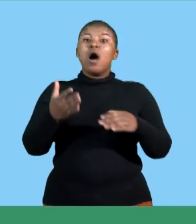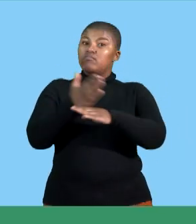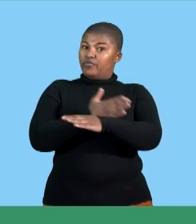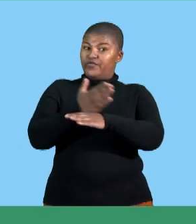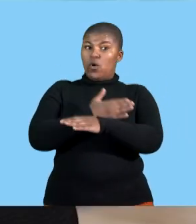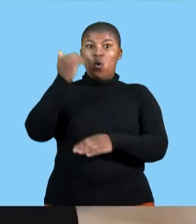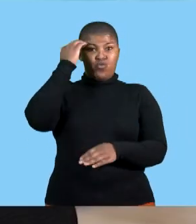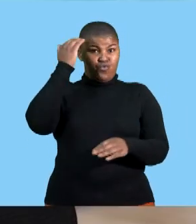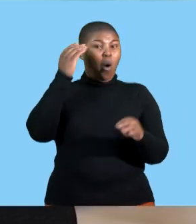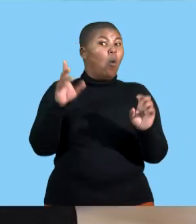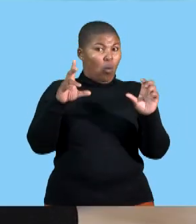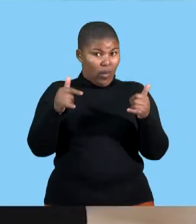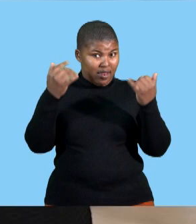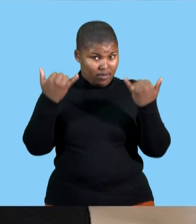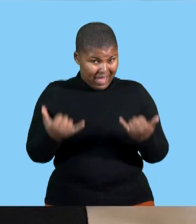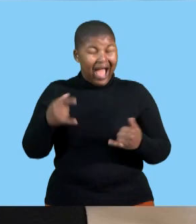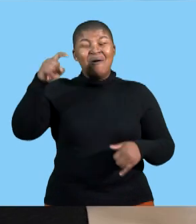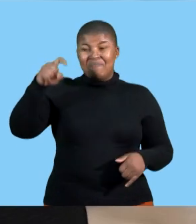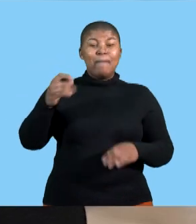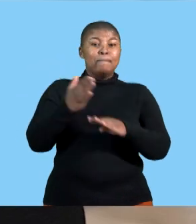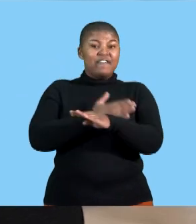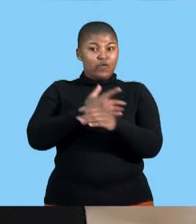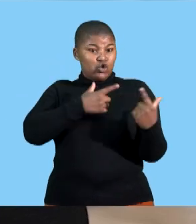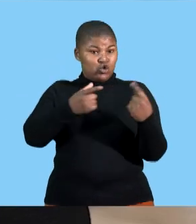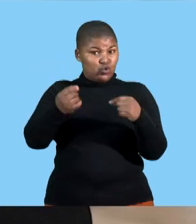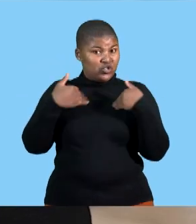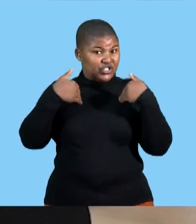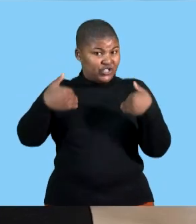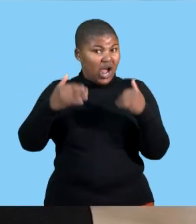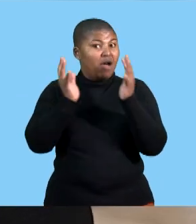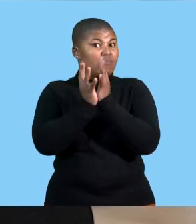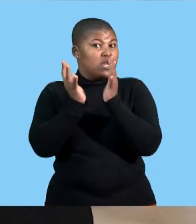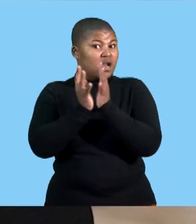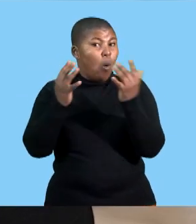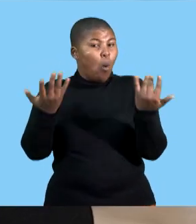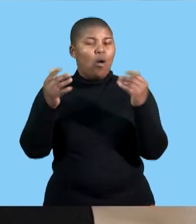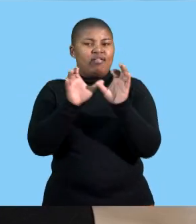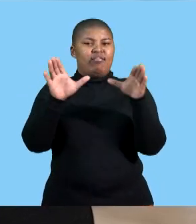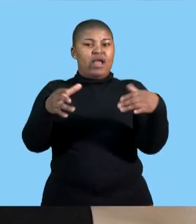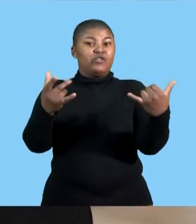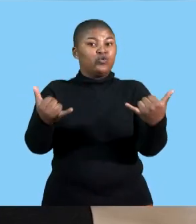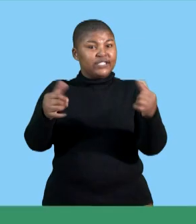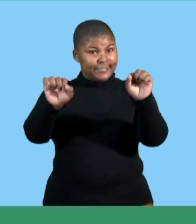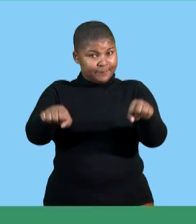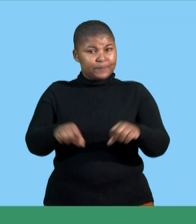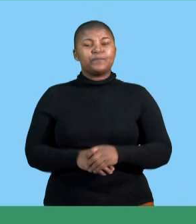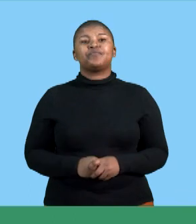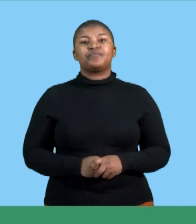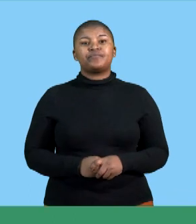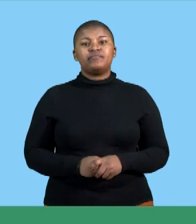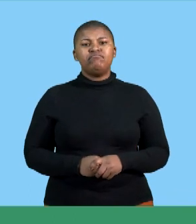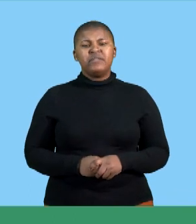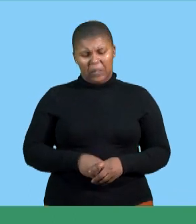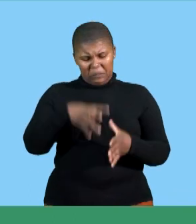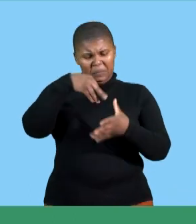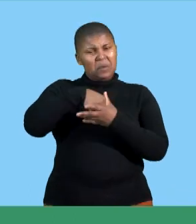is the knowledge that you must be knowing prior to us starting today's lesson. You must know the concept of business